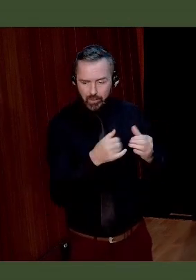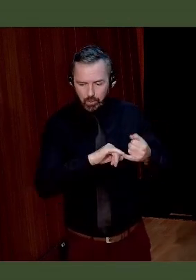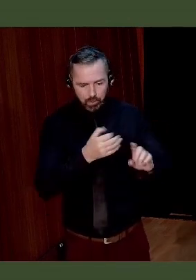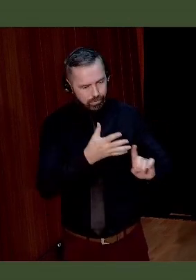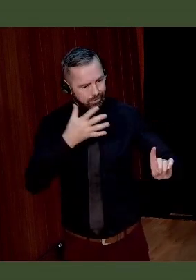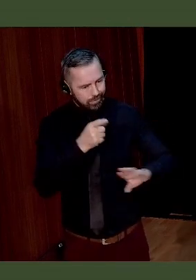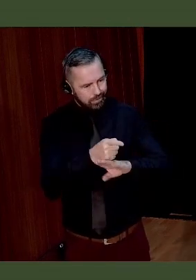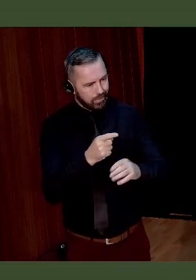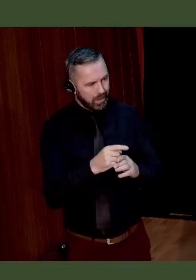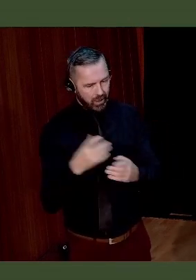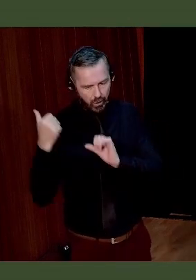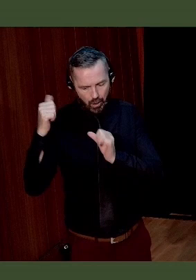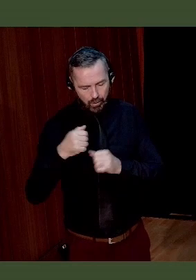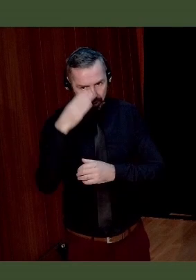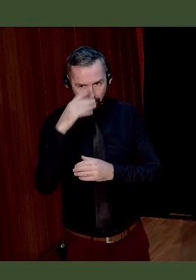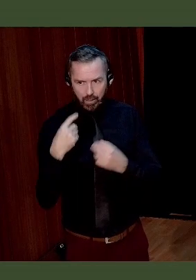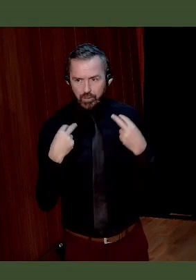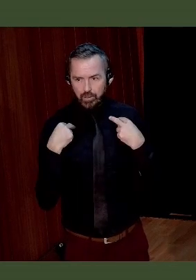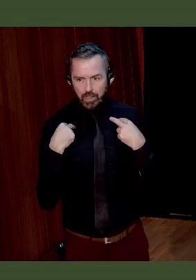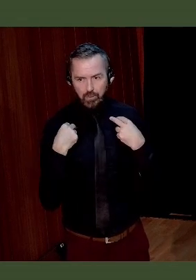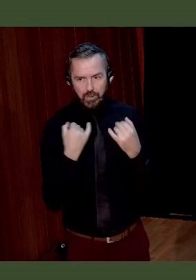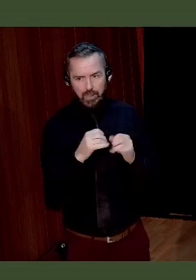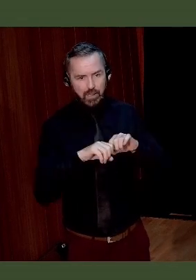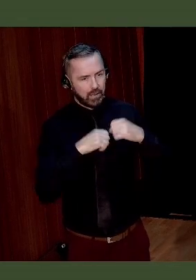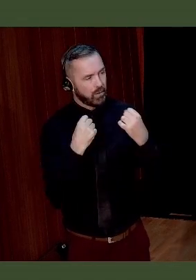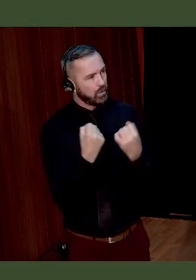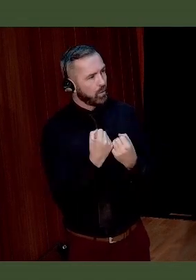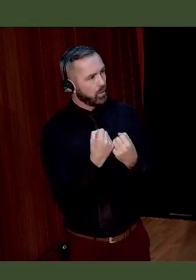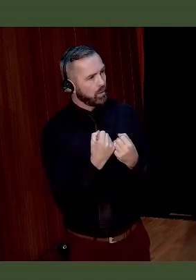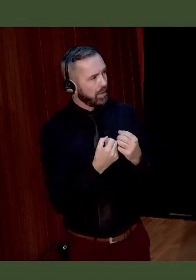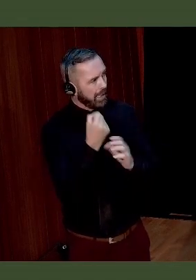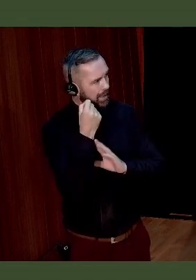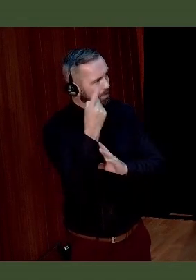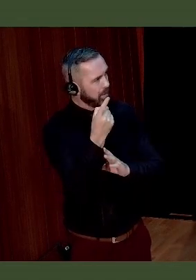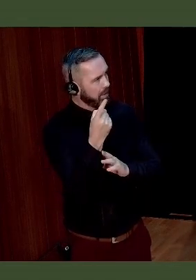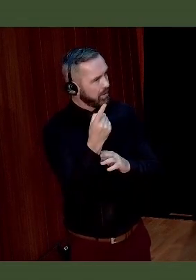recognised the heritage of the Irish language as a source of inspiration,